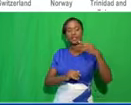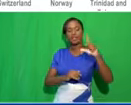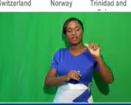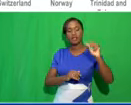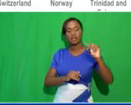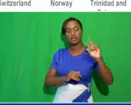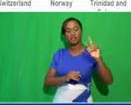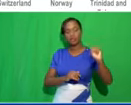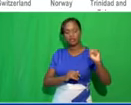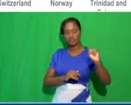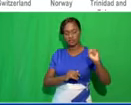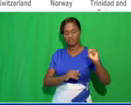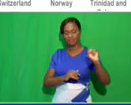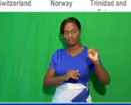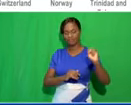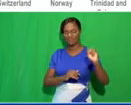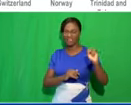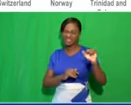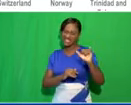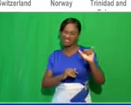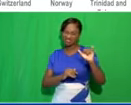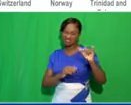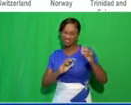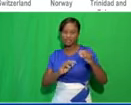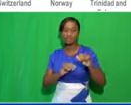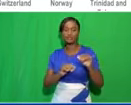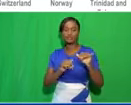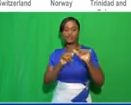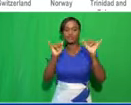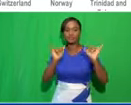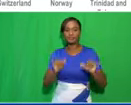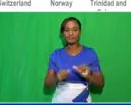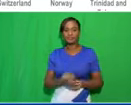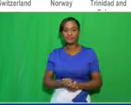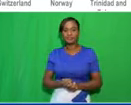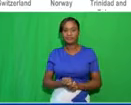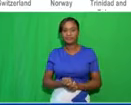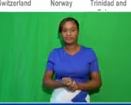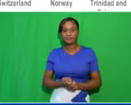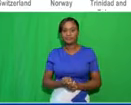very similar to ours. And a system can't go with so many students